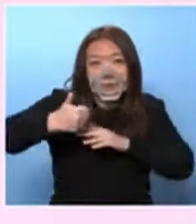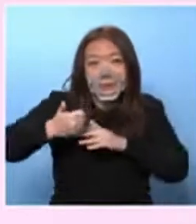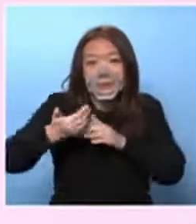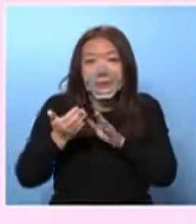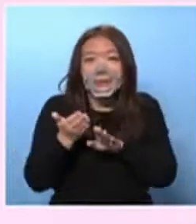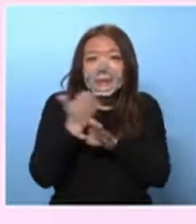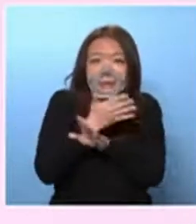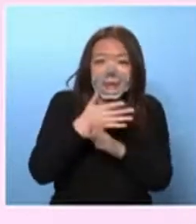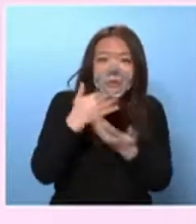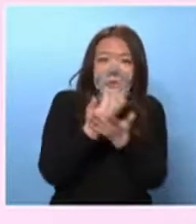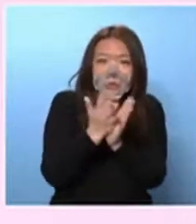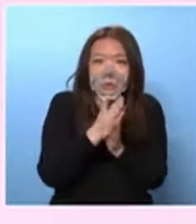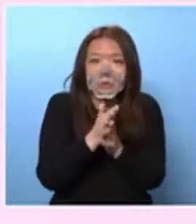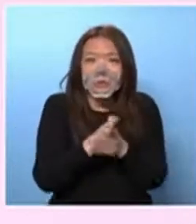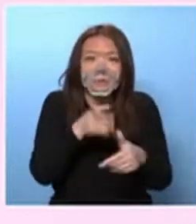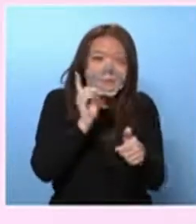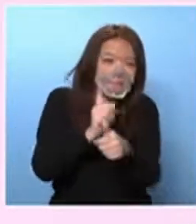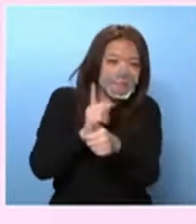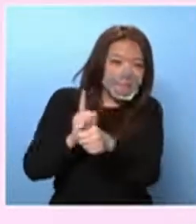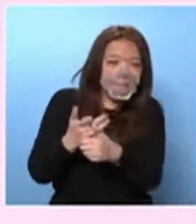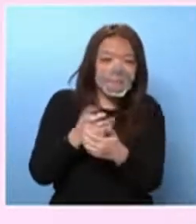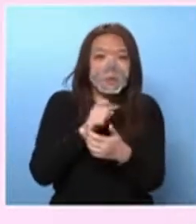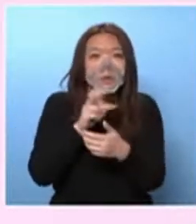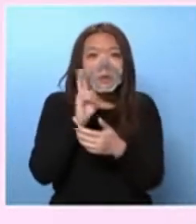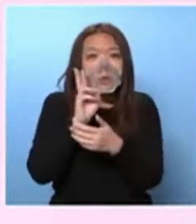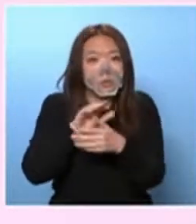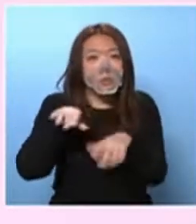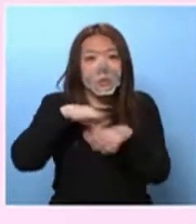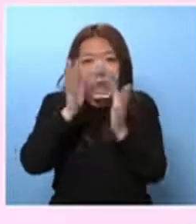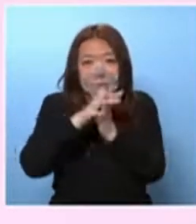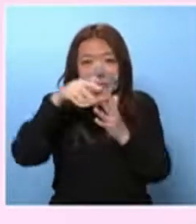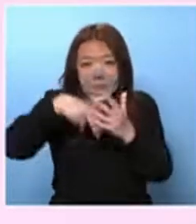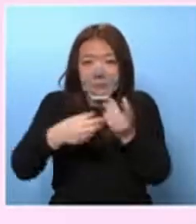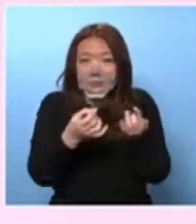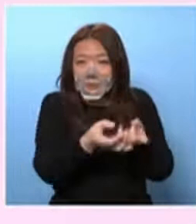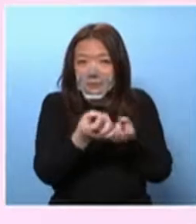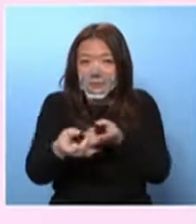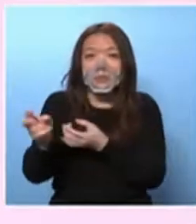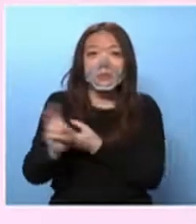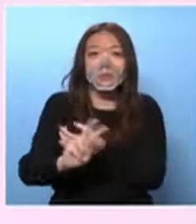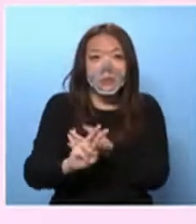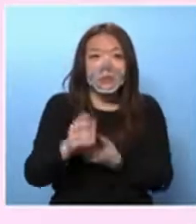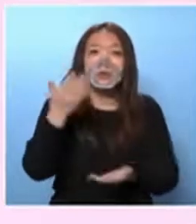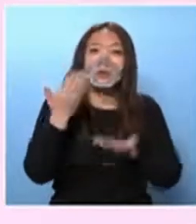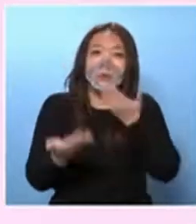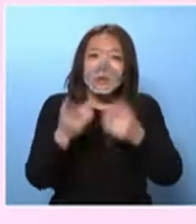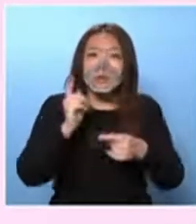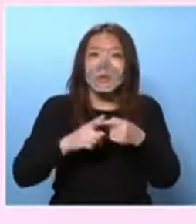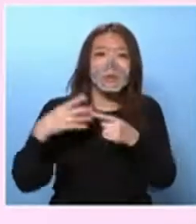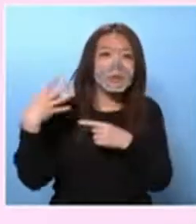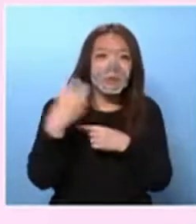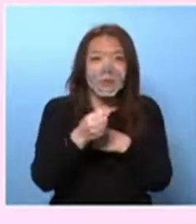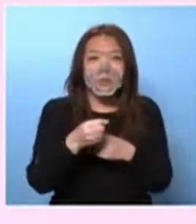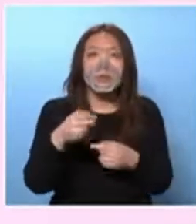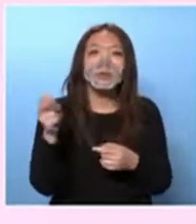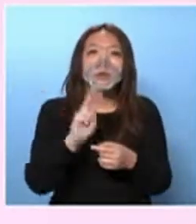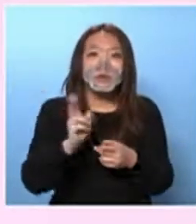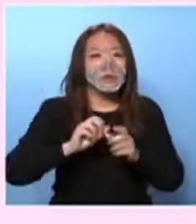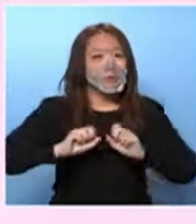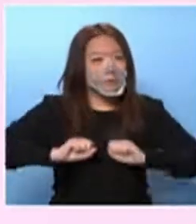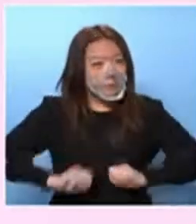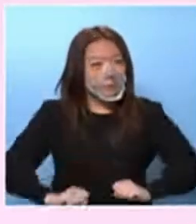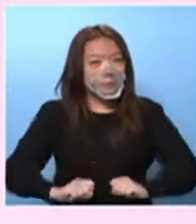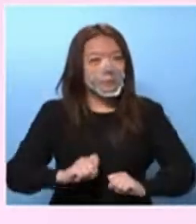from overcoming setbacks. If there is one common factor, it may be that those who are striving to